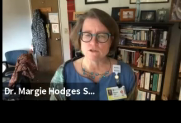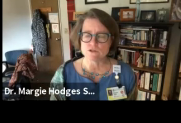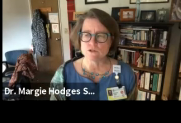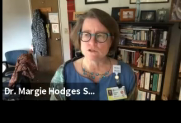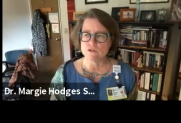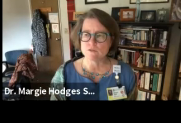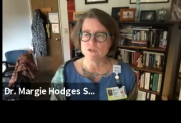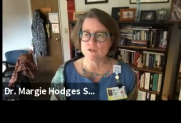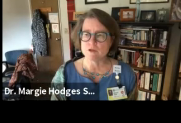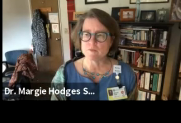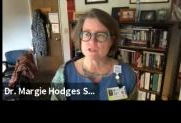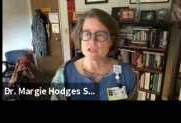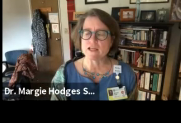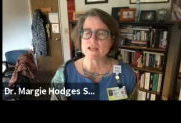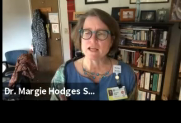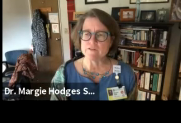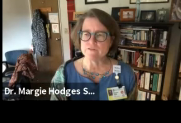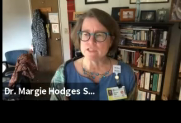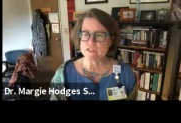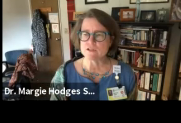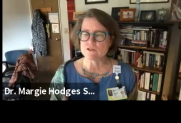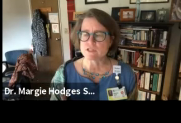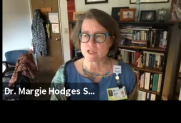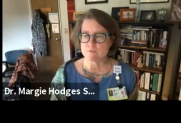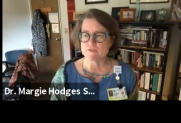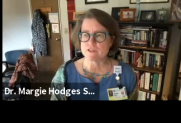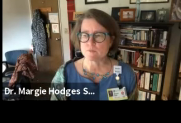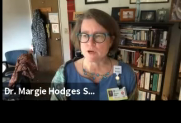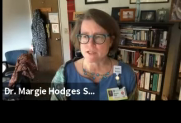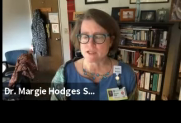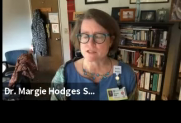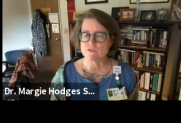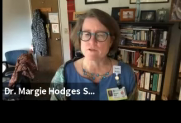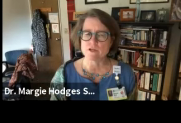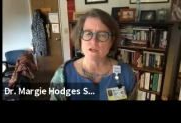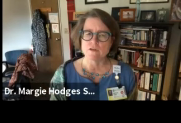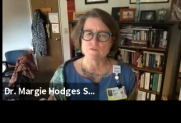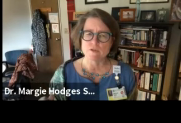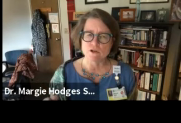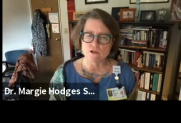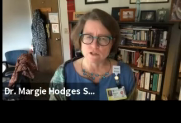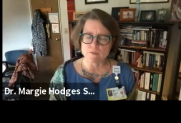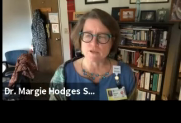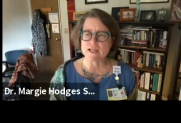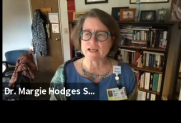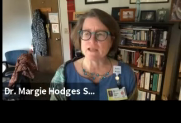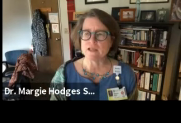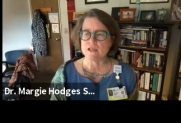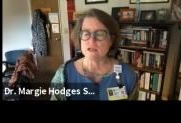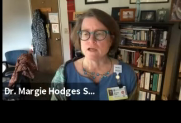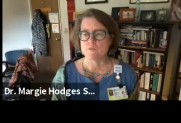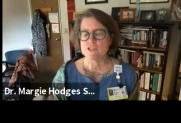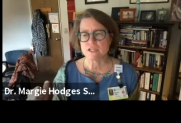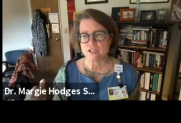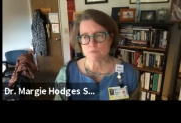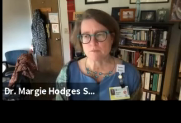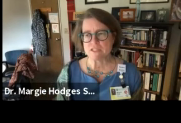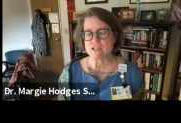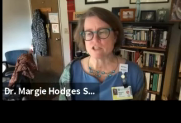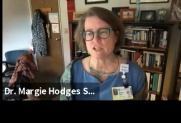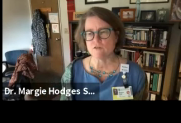early on to include community members at every single step of this process, from the early planning to